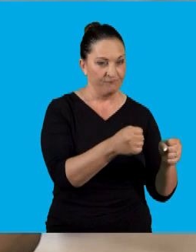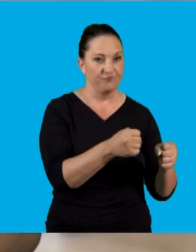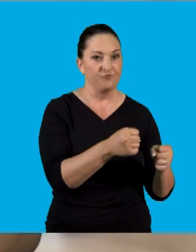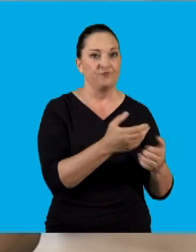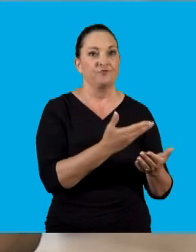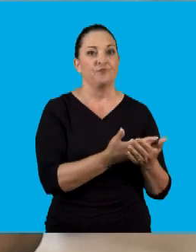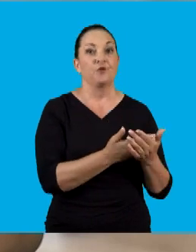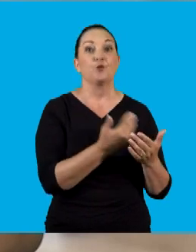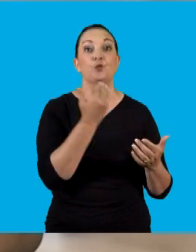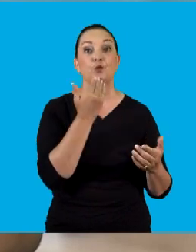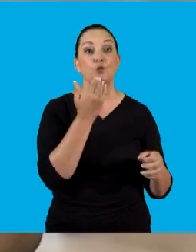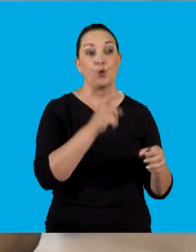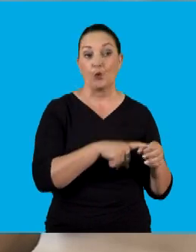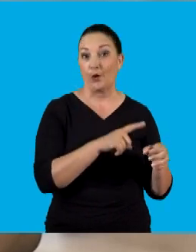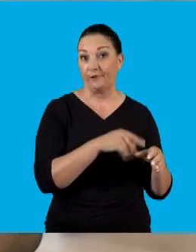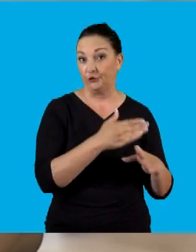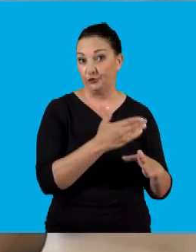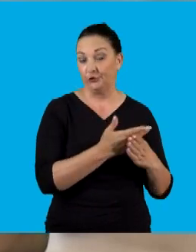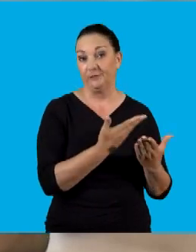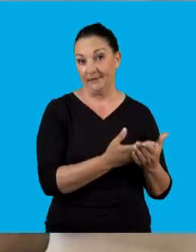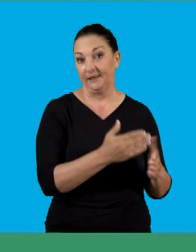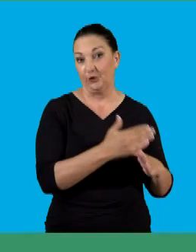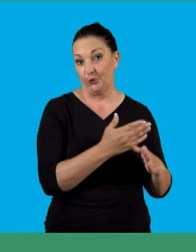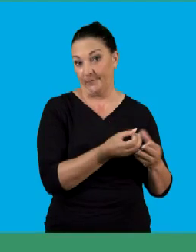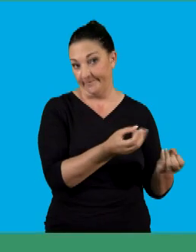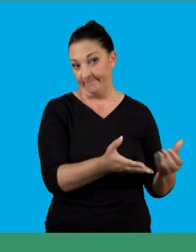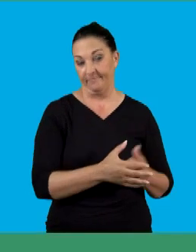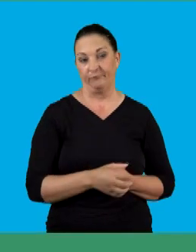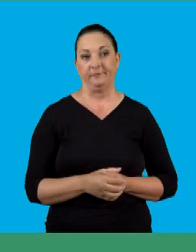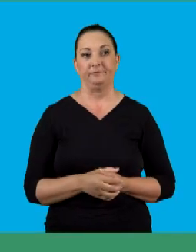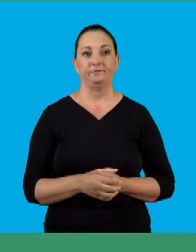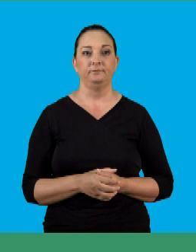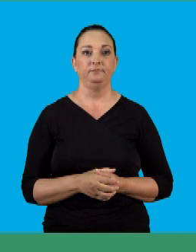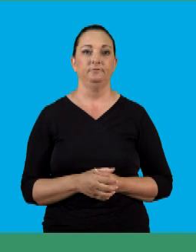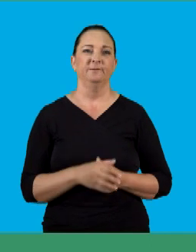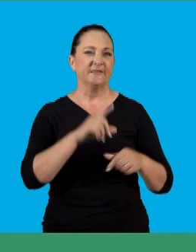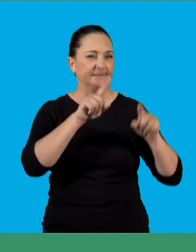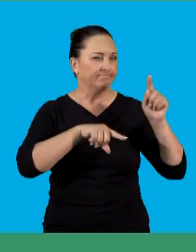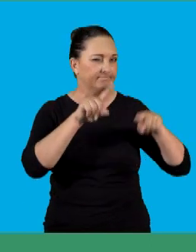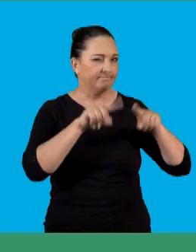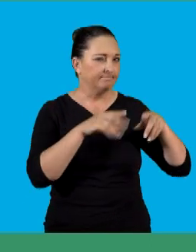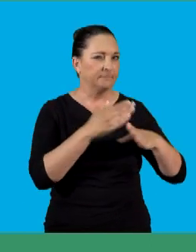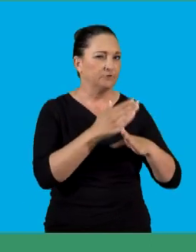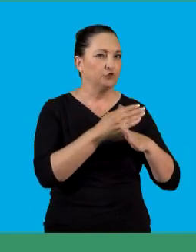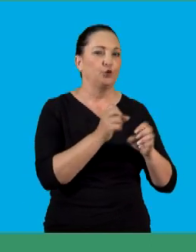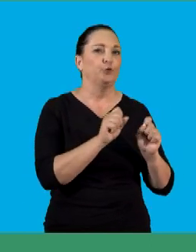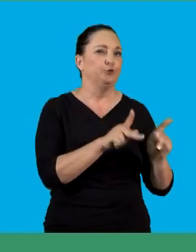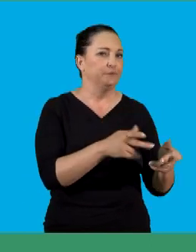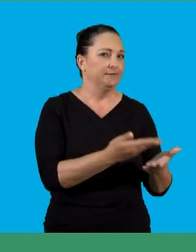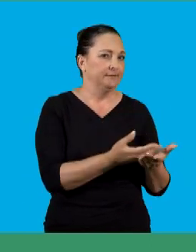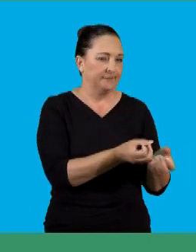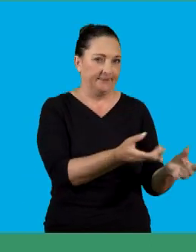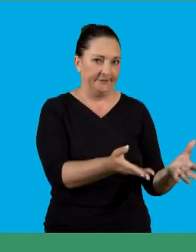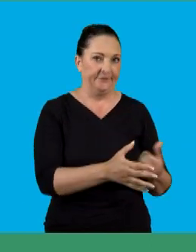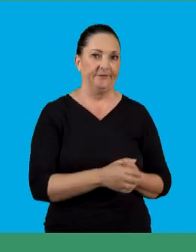and every person who qualifies for particular jobs. Provide various kinds of job opportunities. Like I've